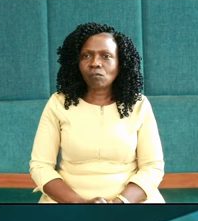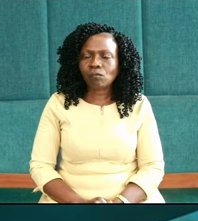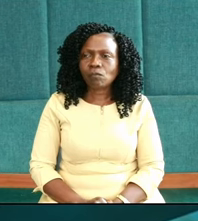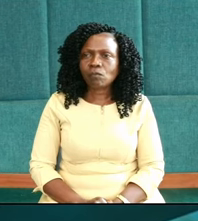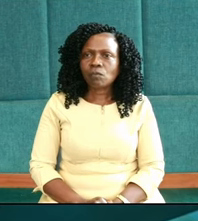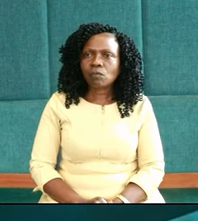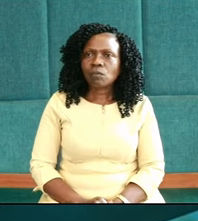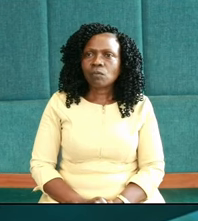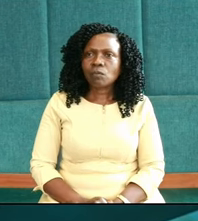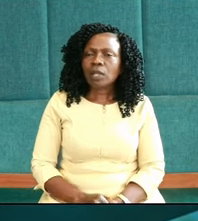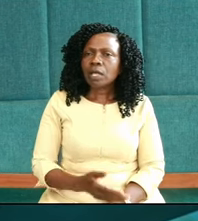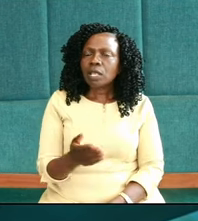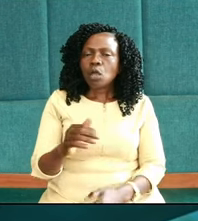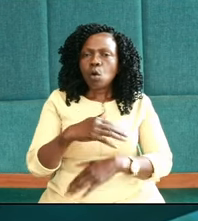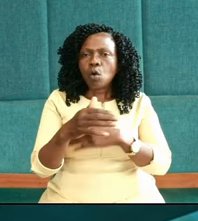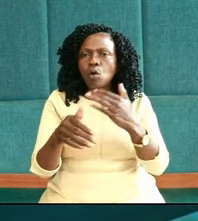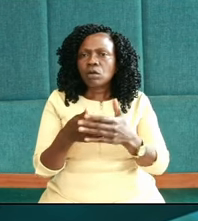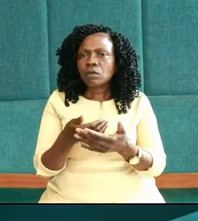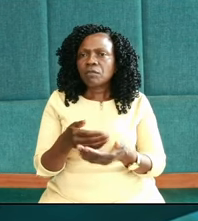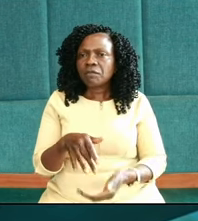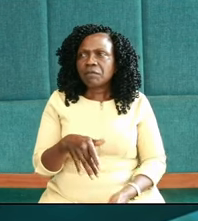He called Philip.